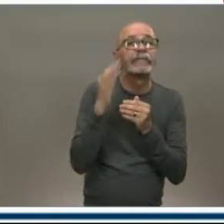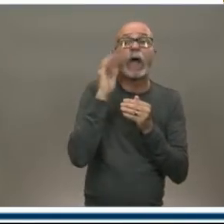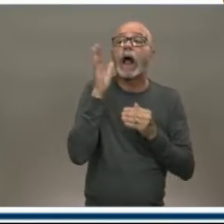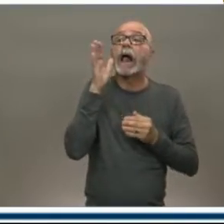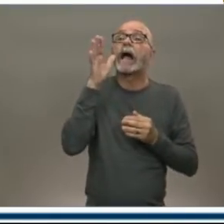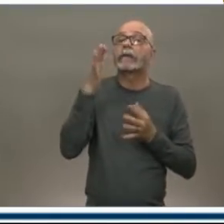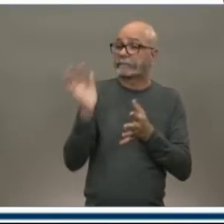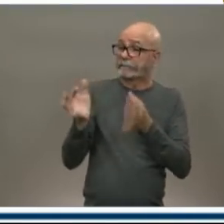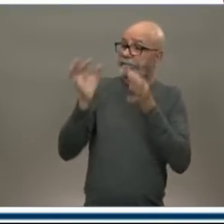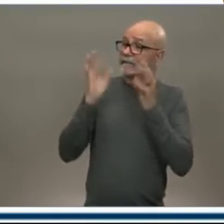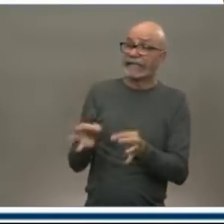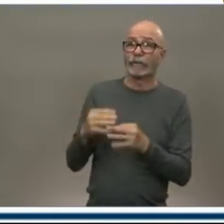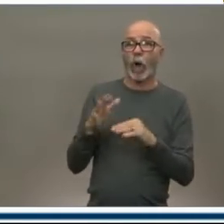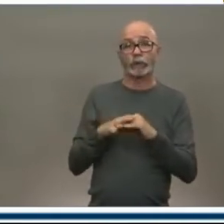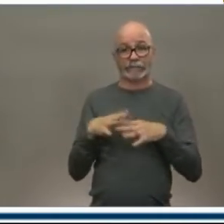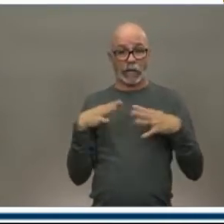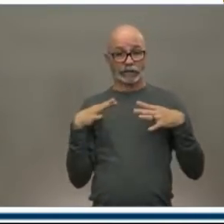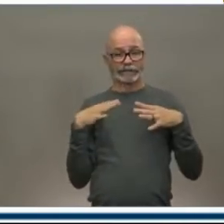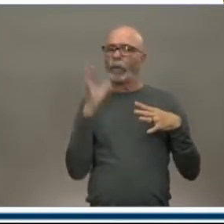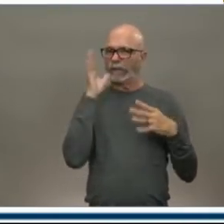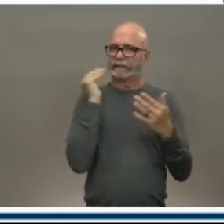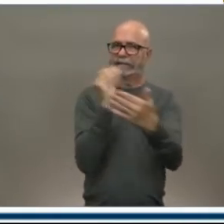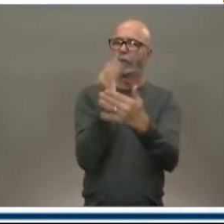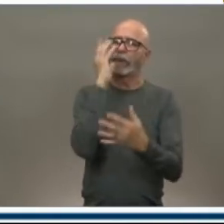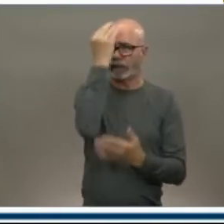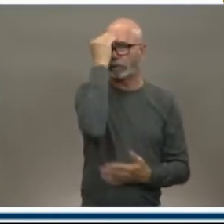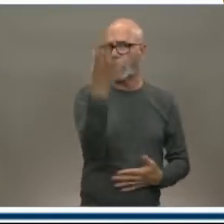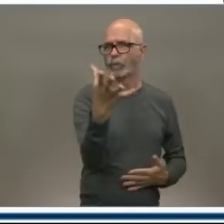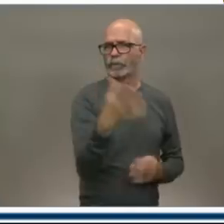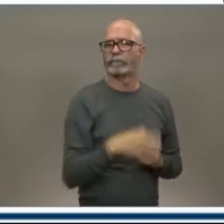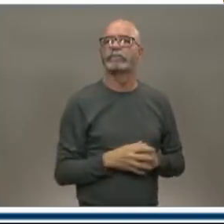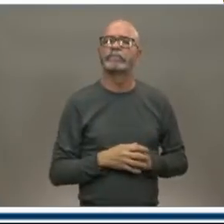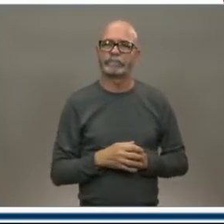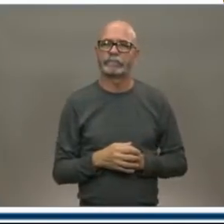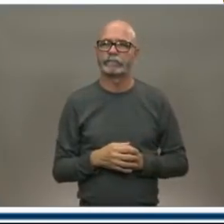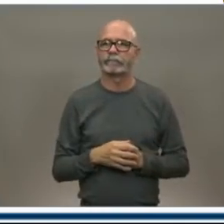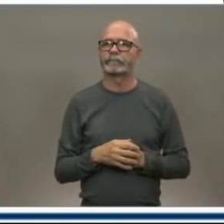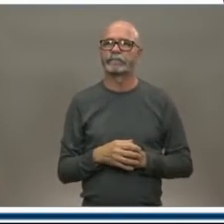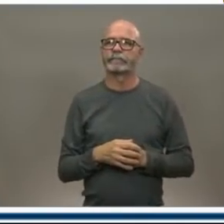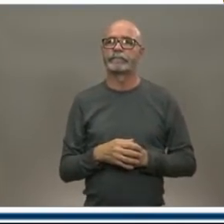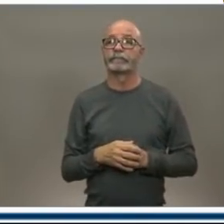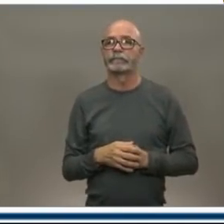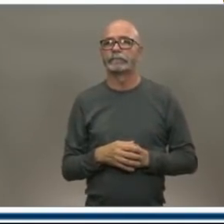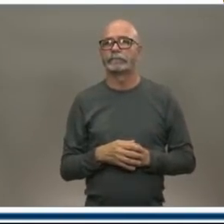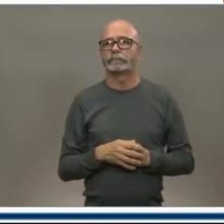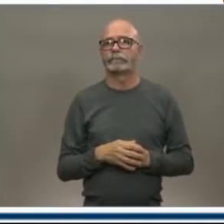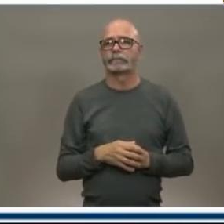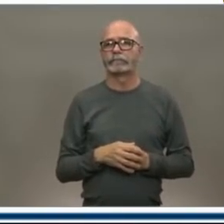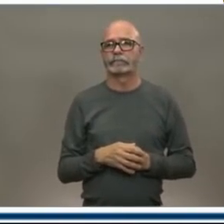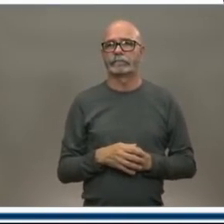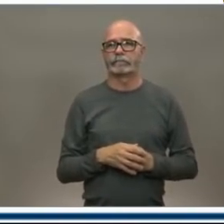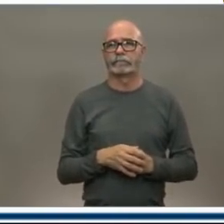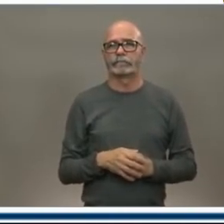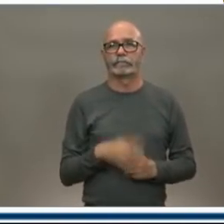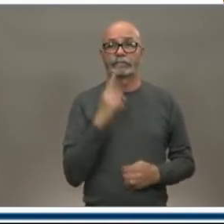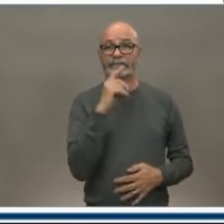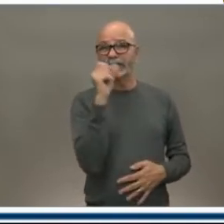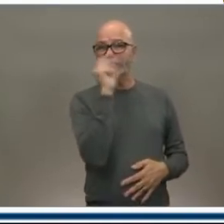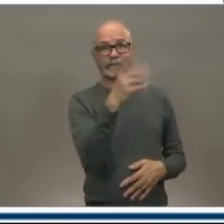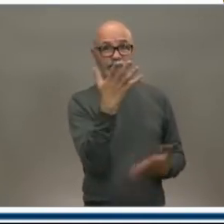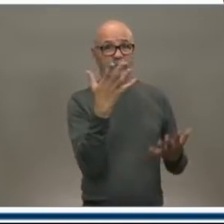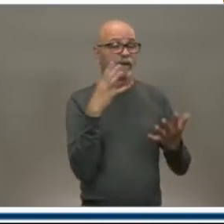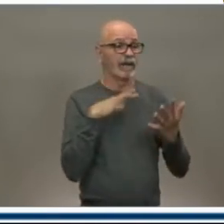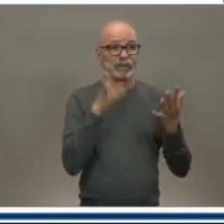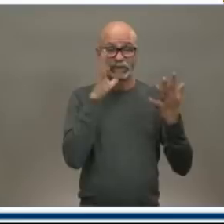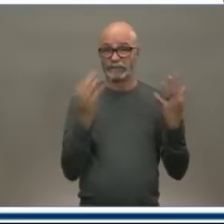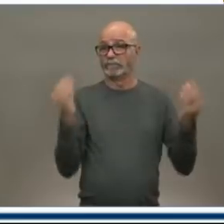Could we be looking at more travel restriction as we're heading into the holiday season, given the